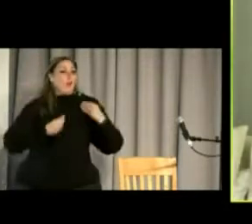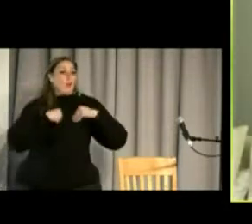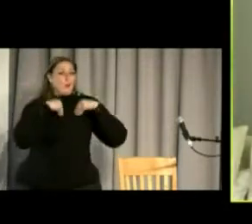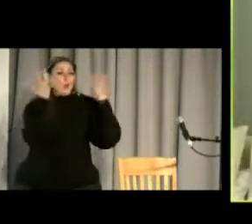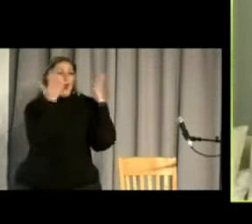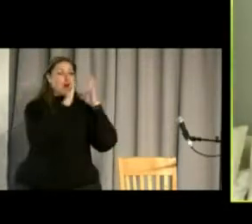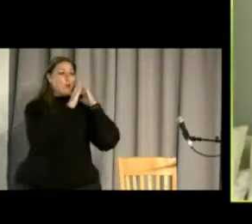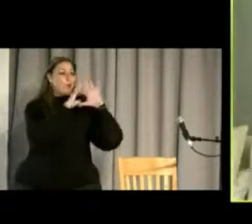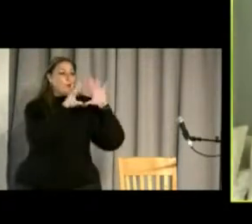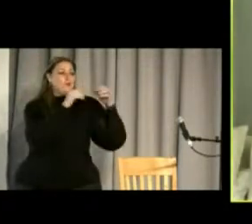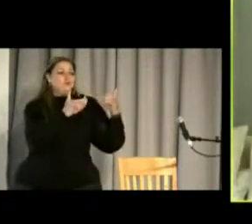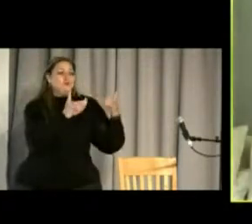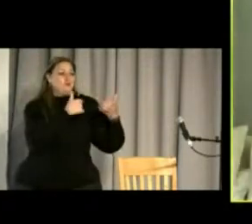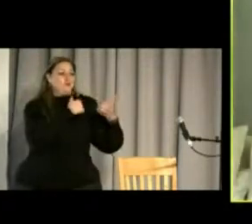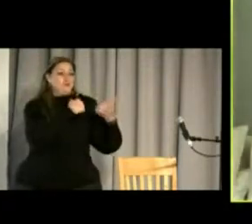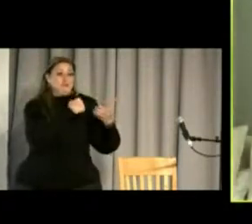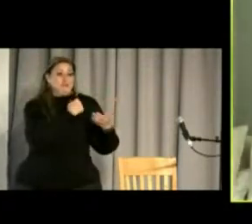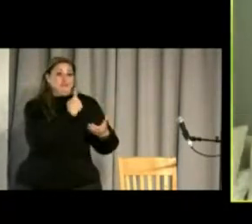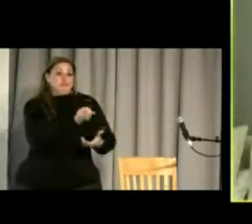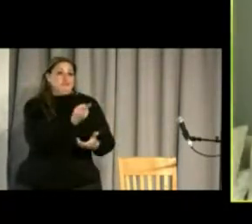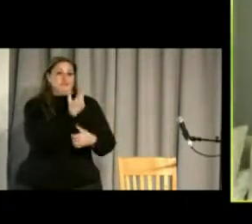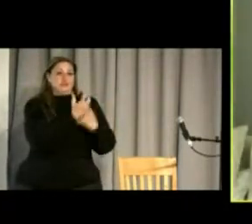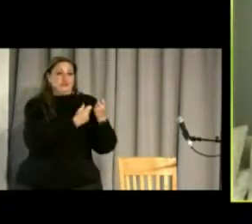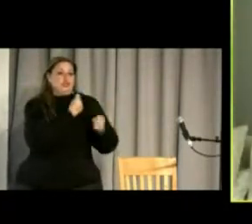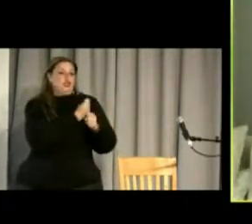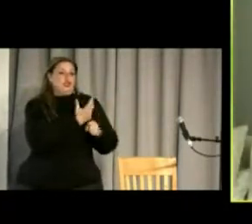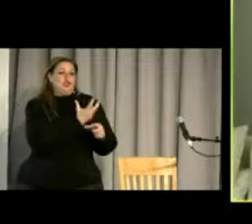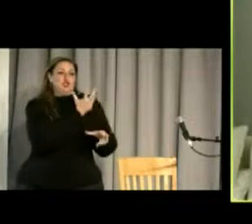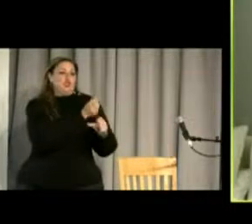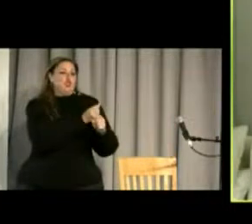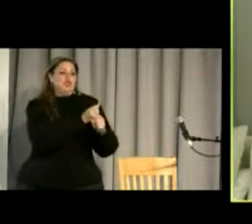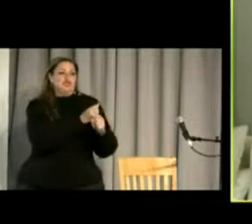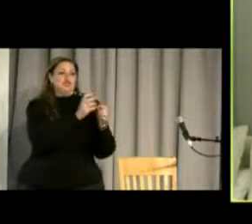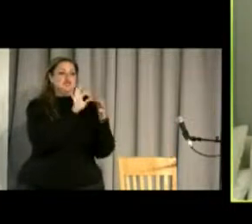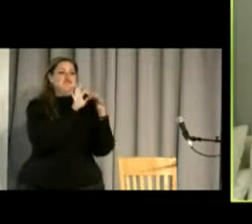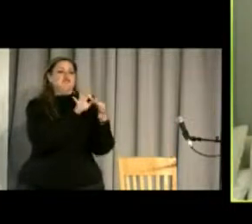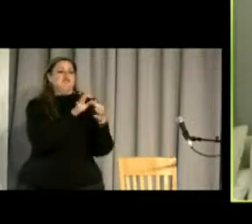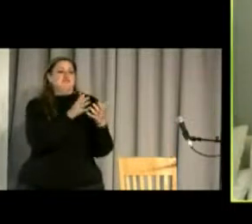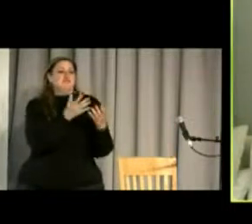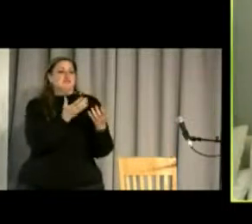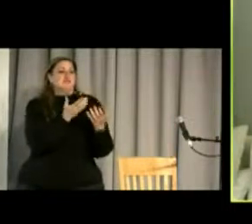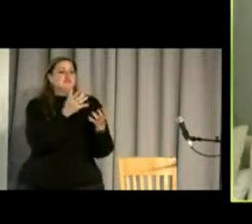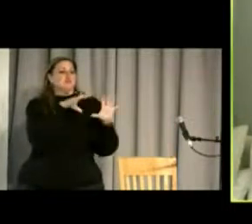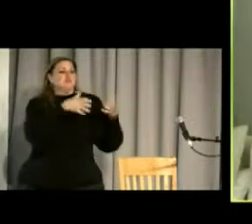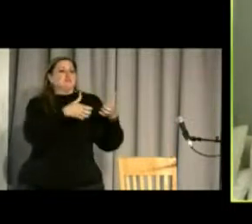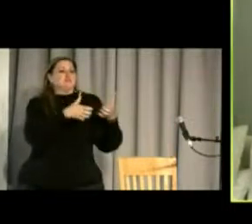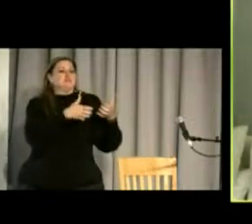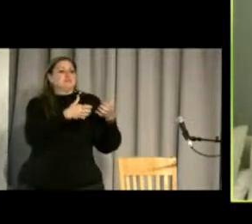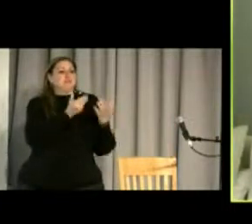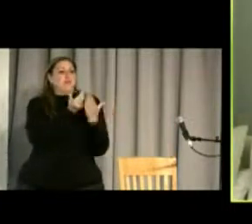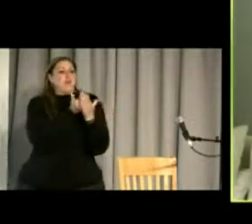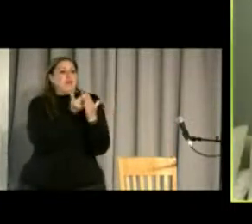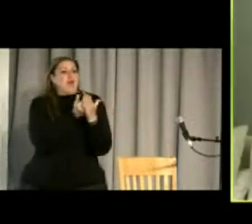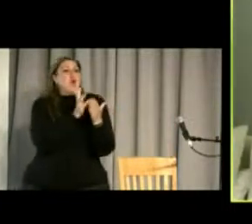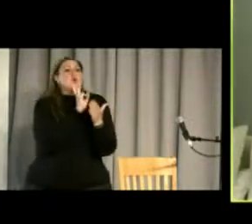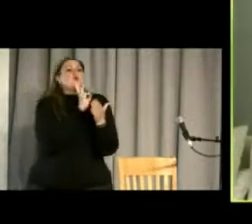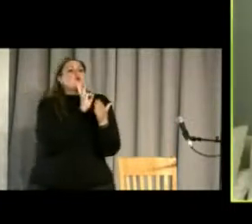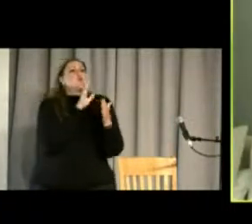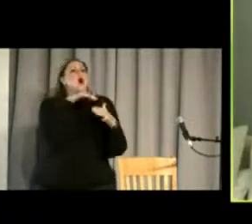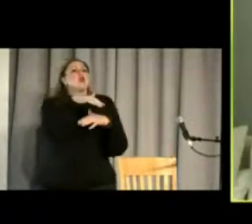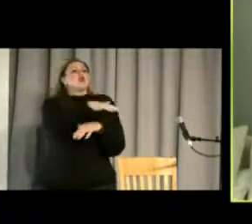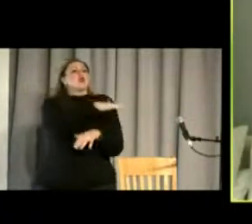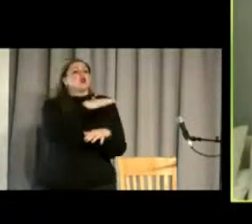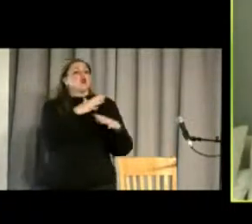for many years, and they are closer to what we consider the water infrastructure